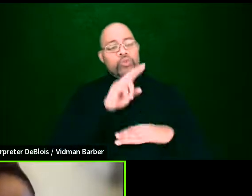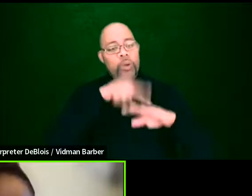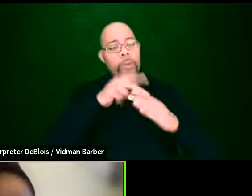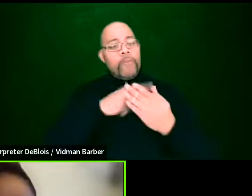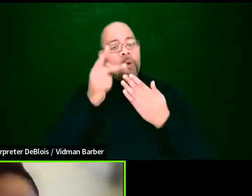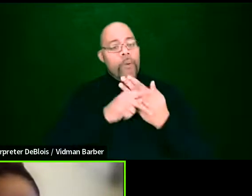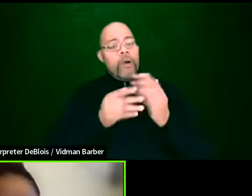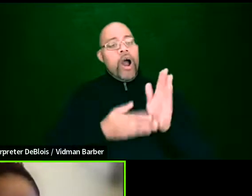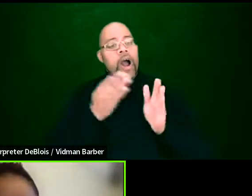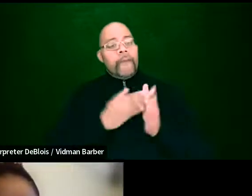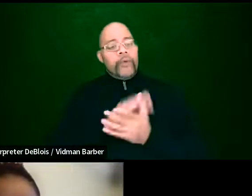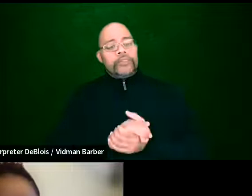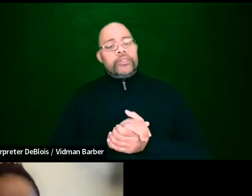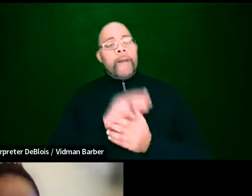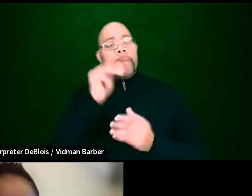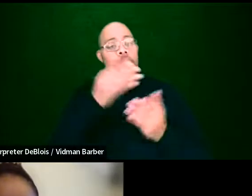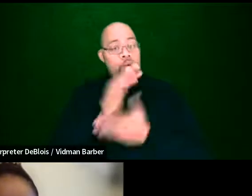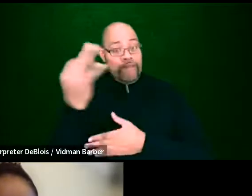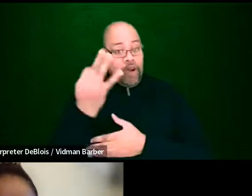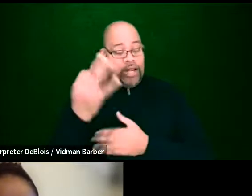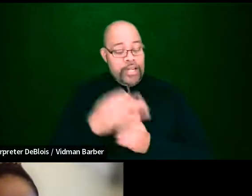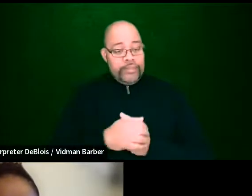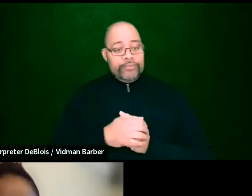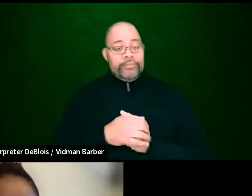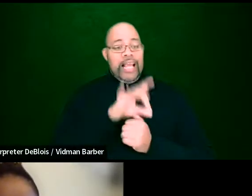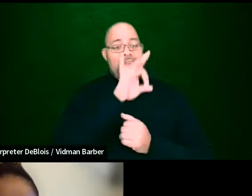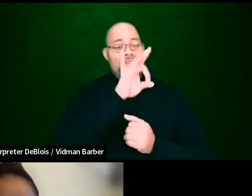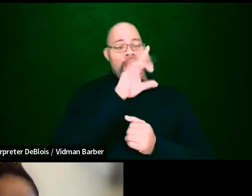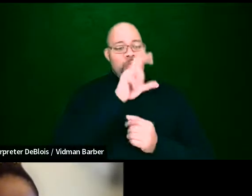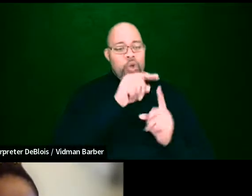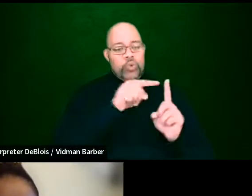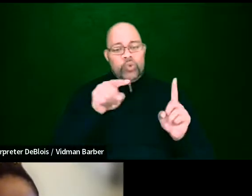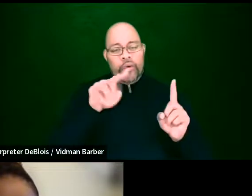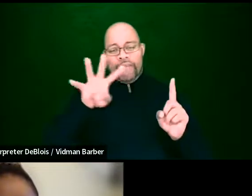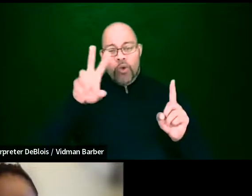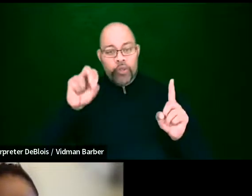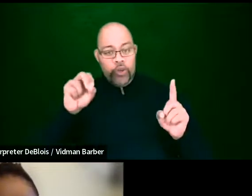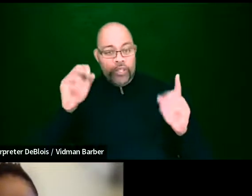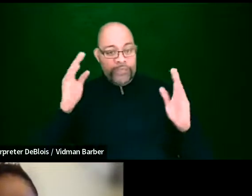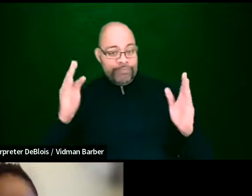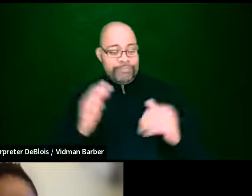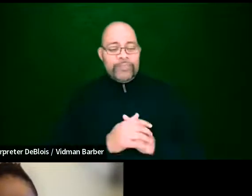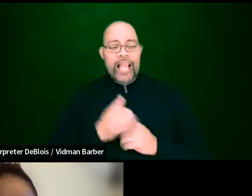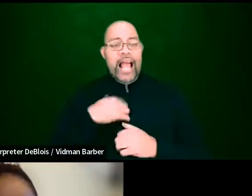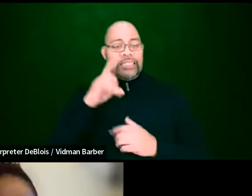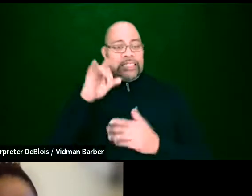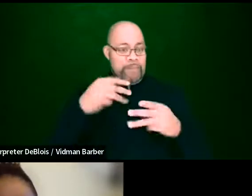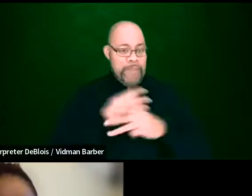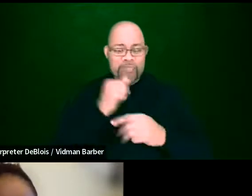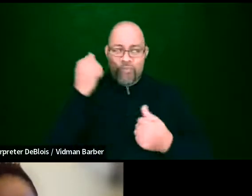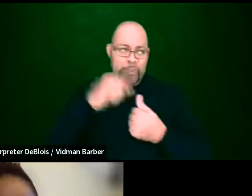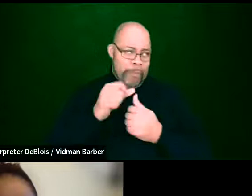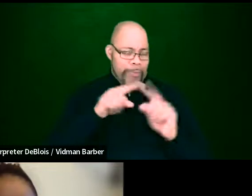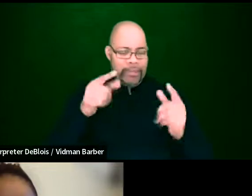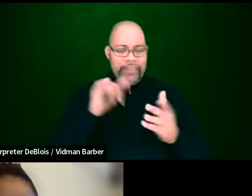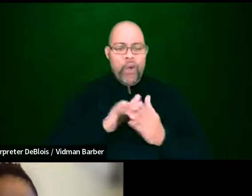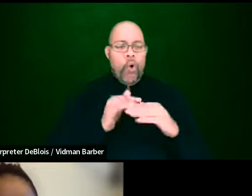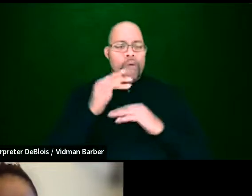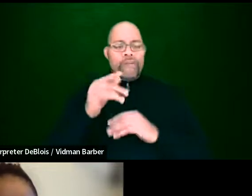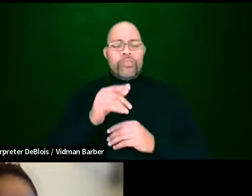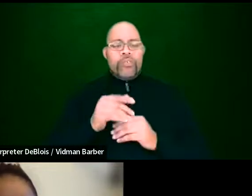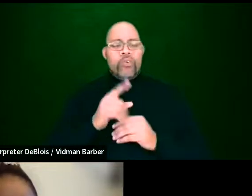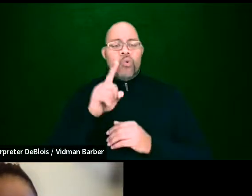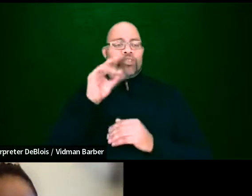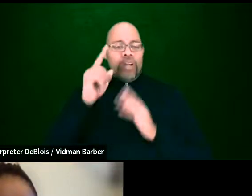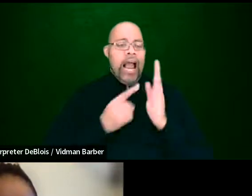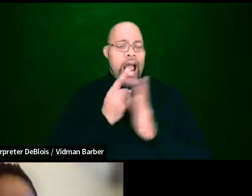program would operate Monday through Friday, 8:30 to 4:30. And I did the math, I don't remember, but it was over